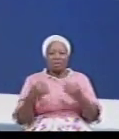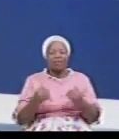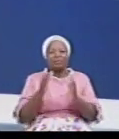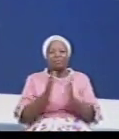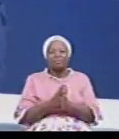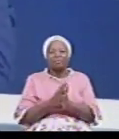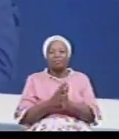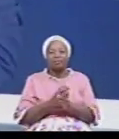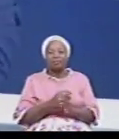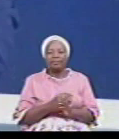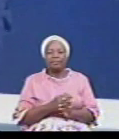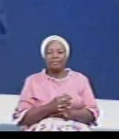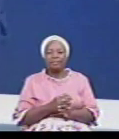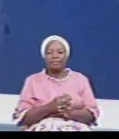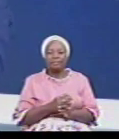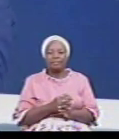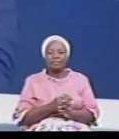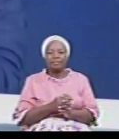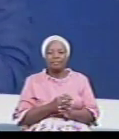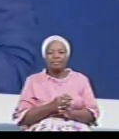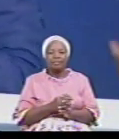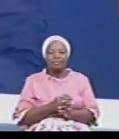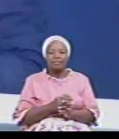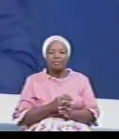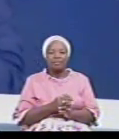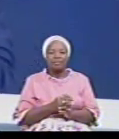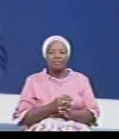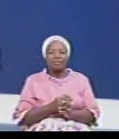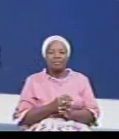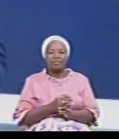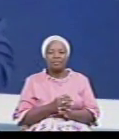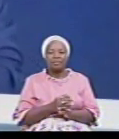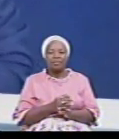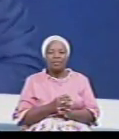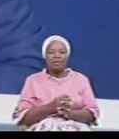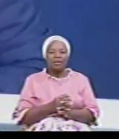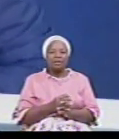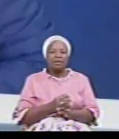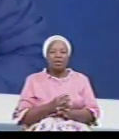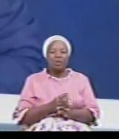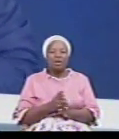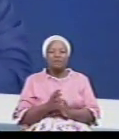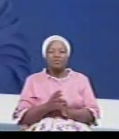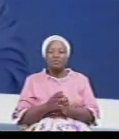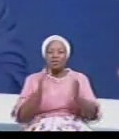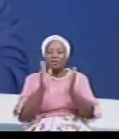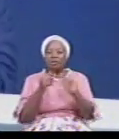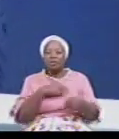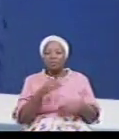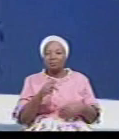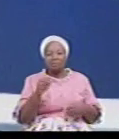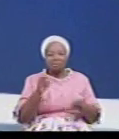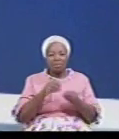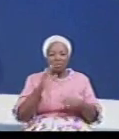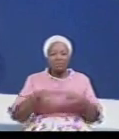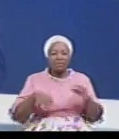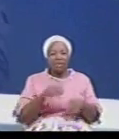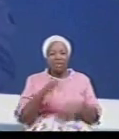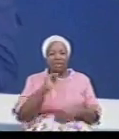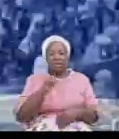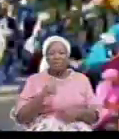power more than ever, more than before. Put your spirit in